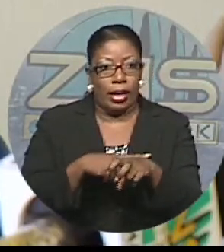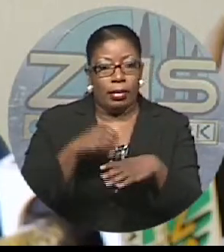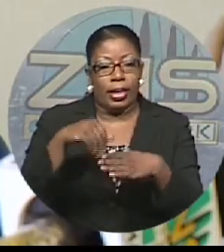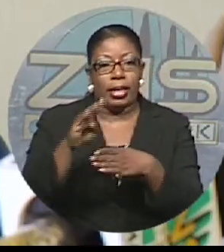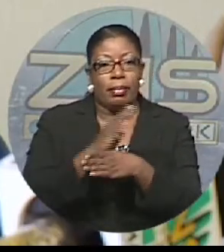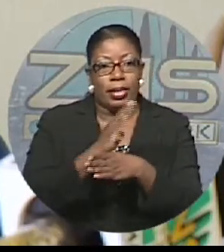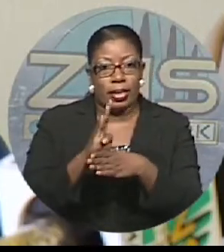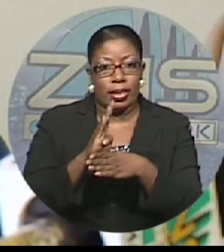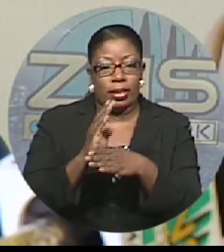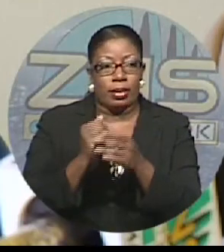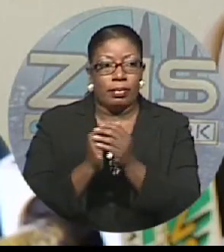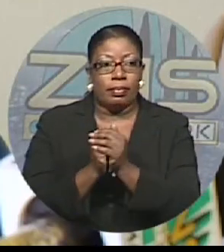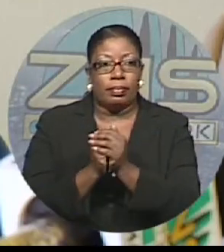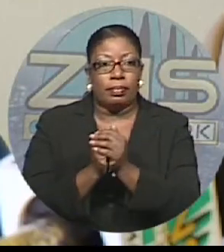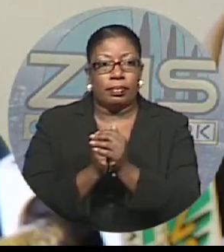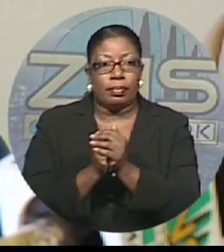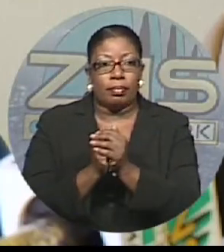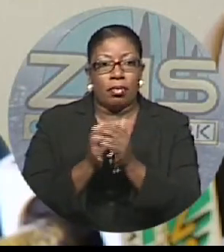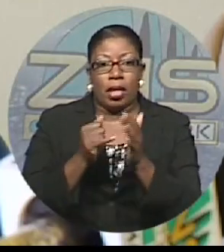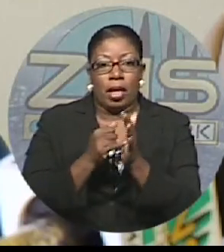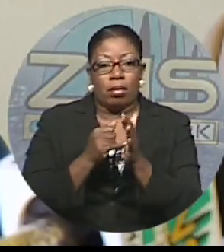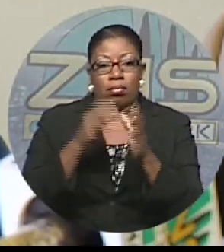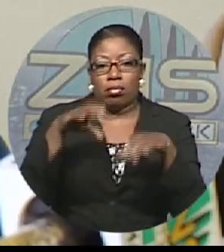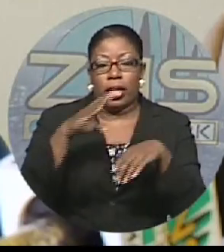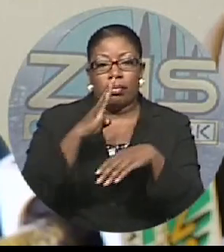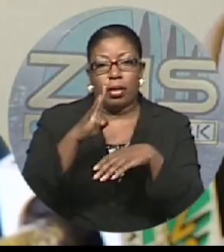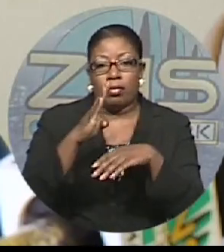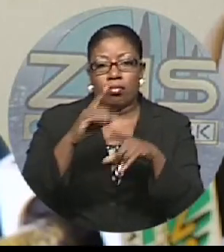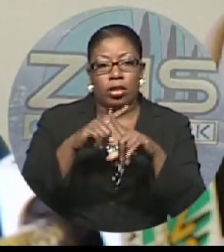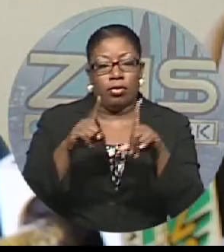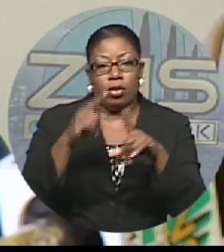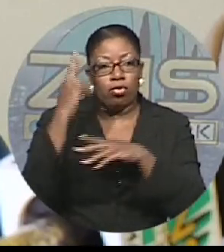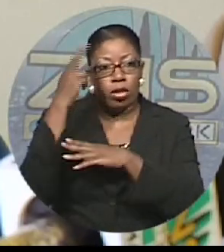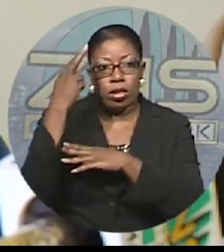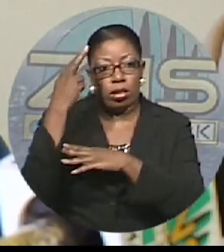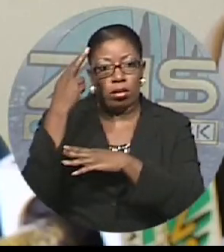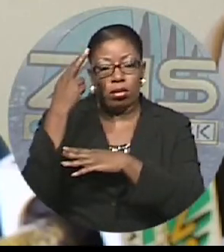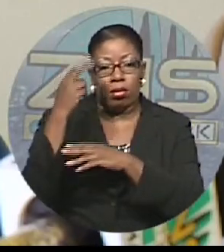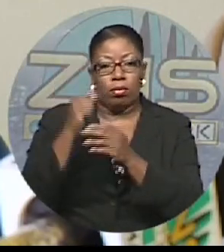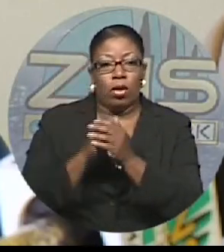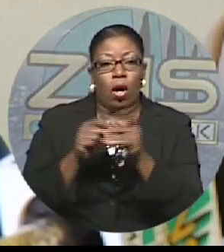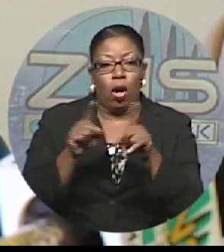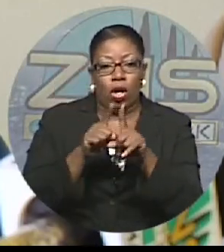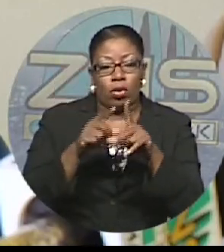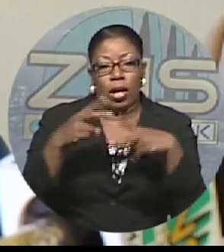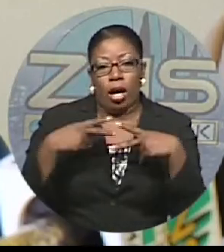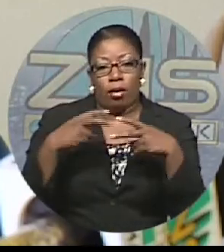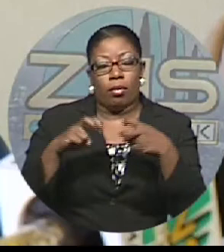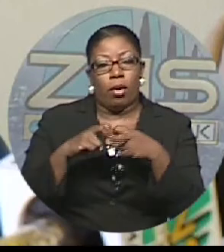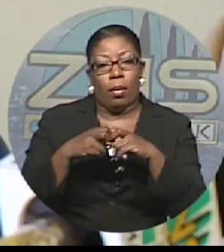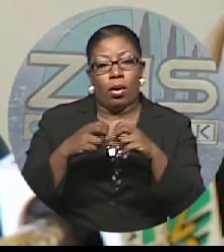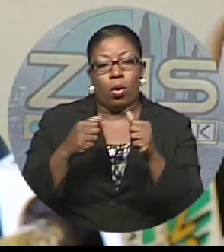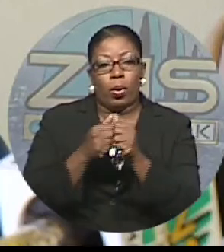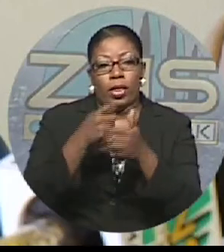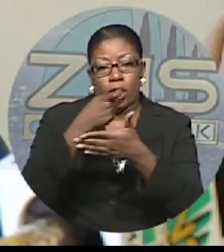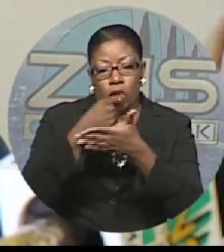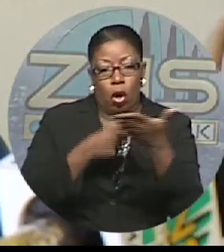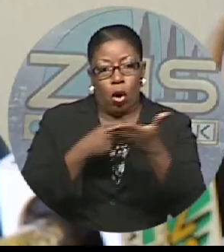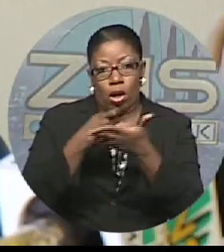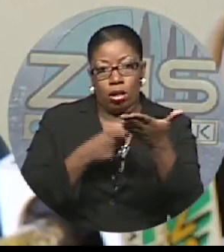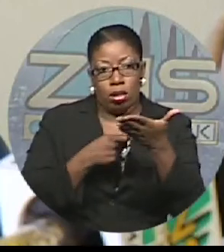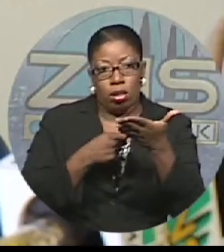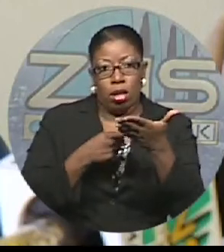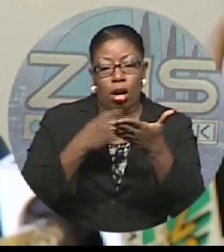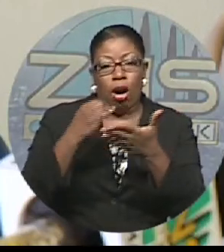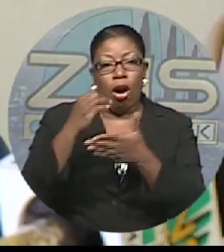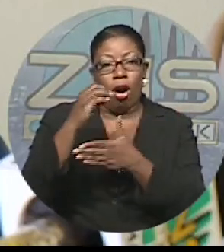businesses. And it's for any number of reasons, right? We're still having a challenge with the cost of energy in the country, right? The cost of electricity is